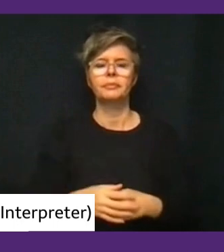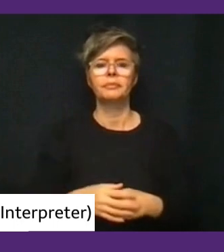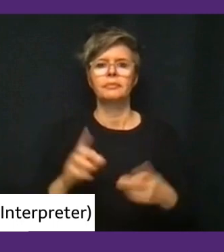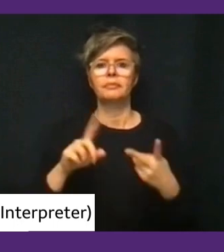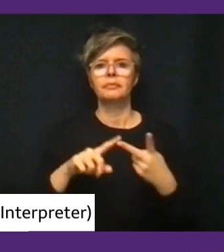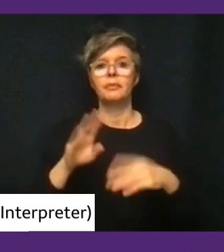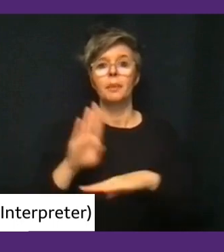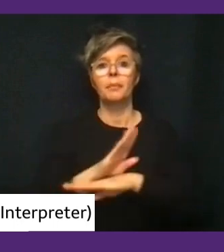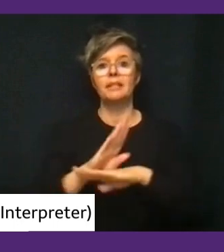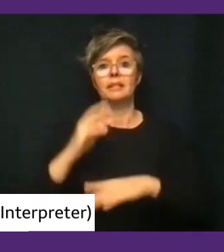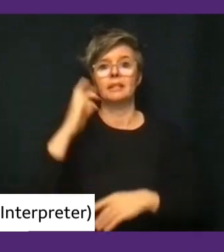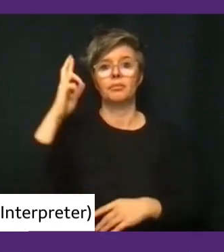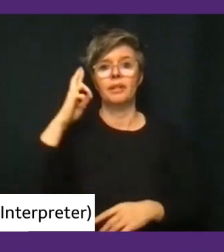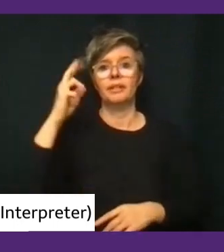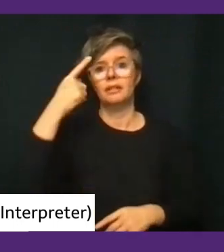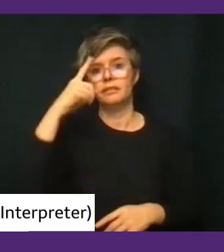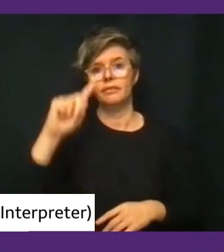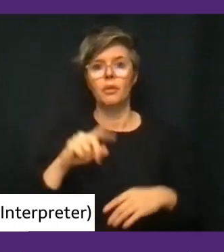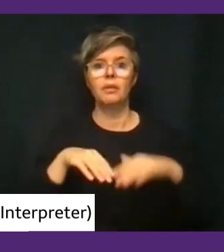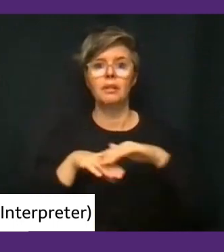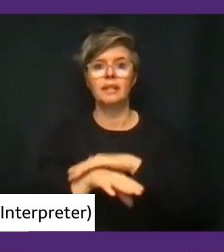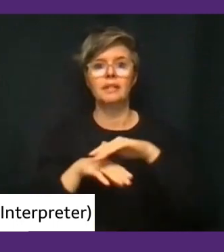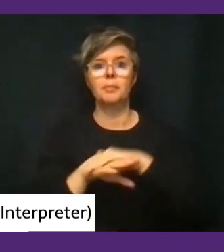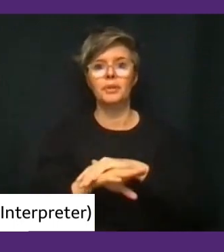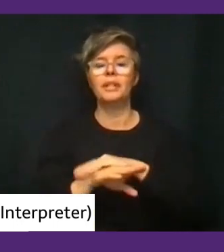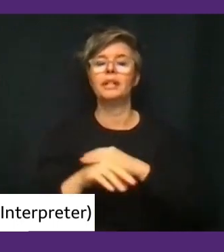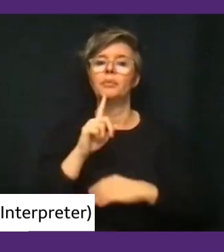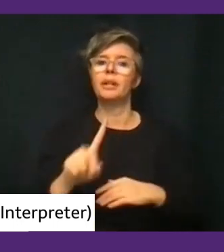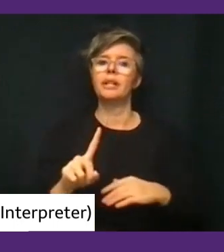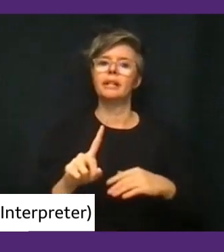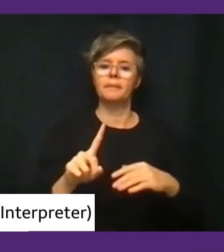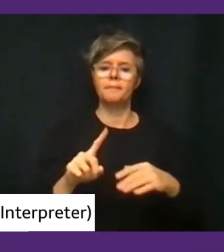around increasing the size of the user base,